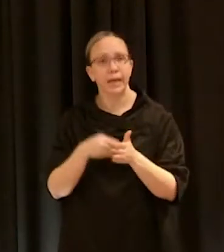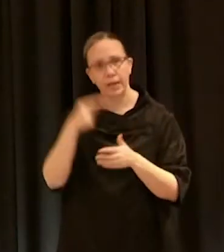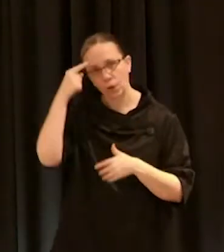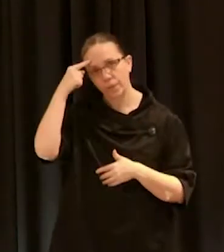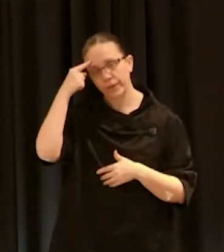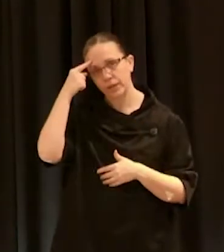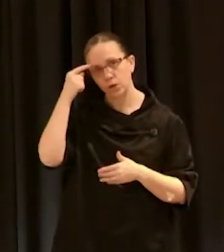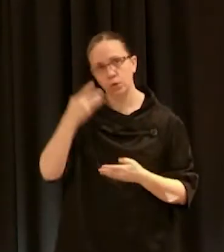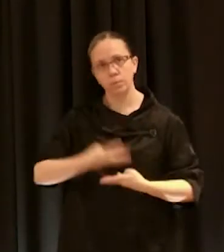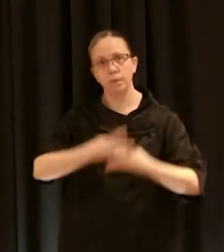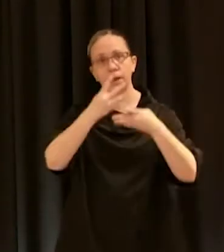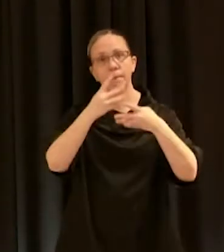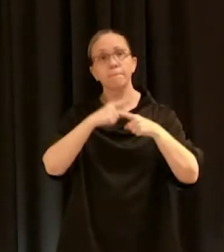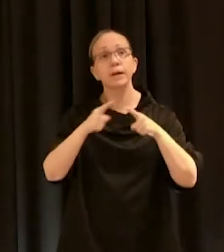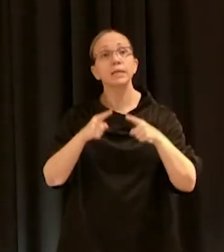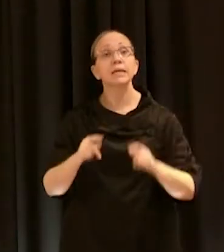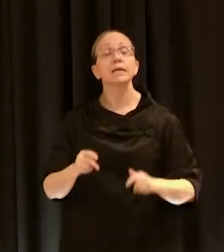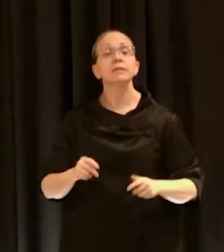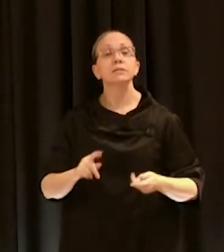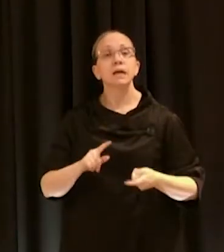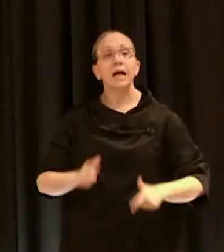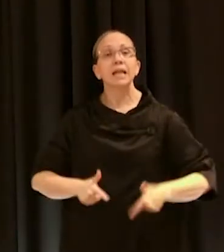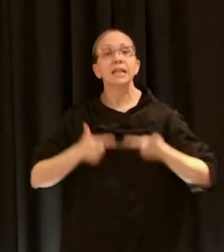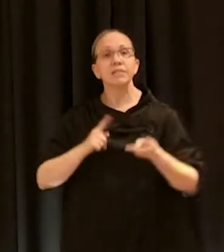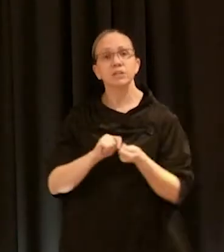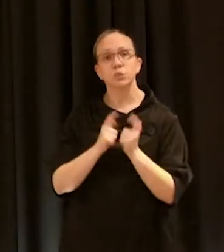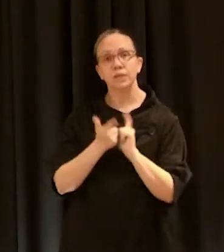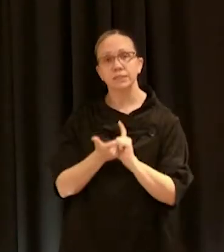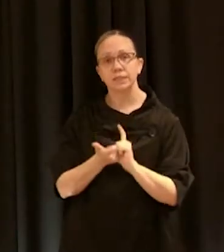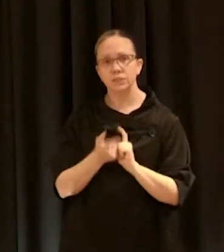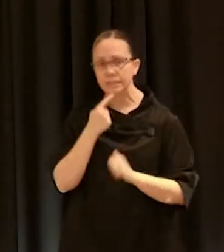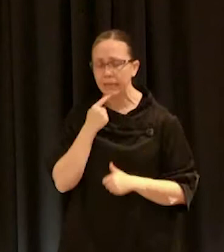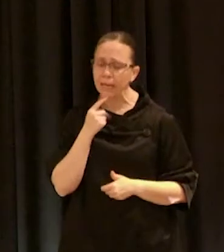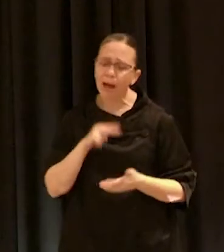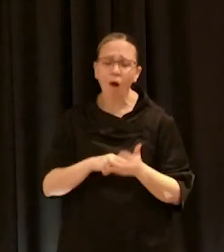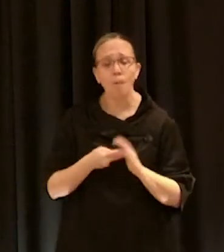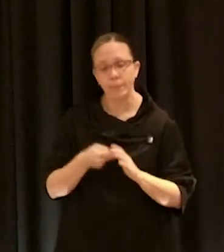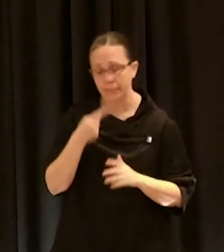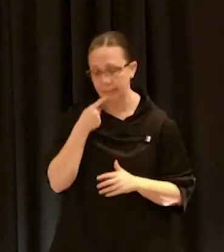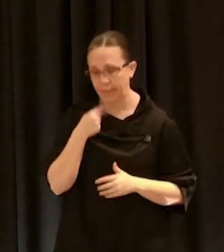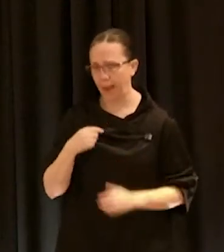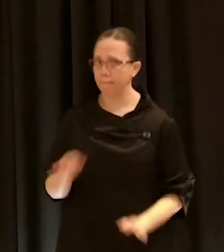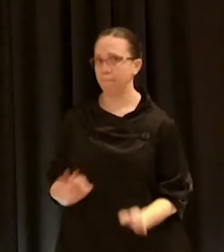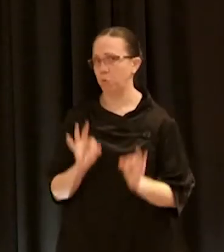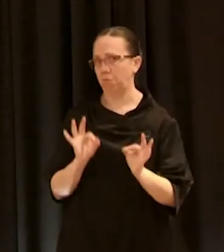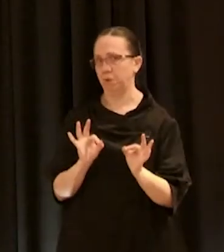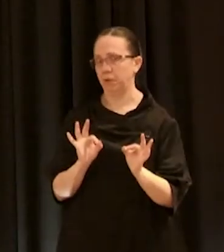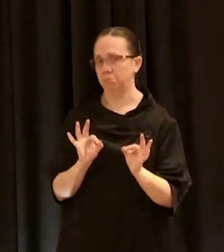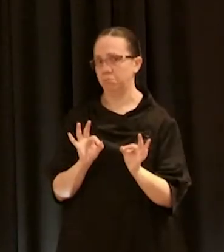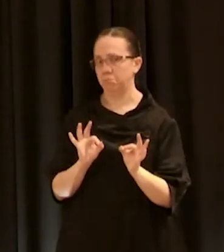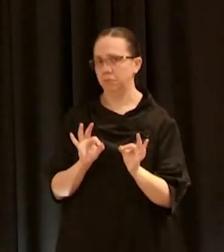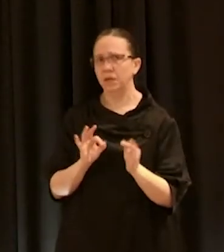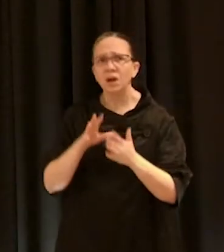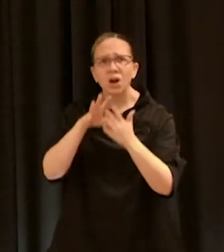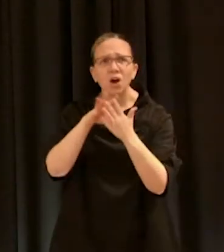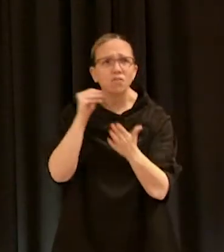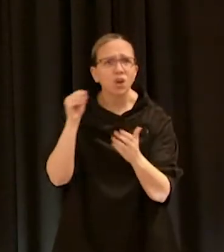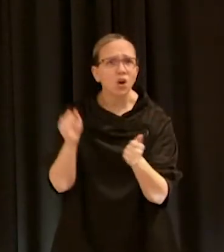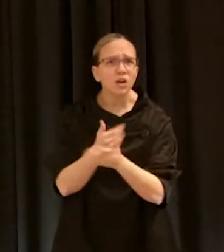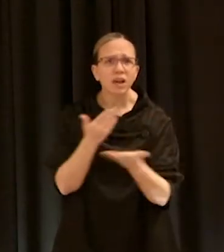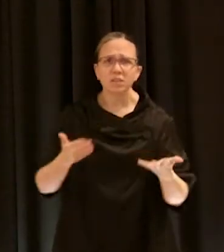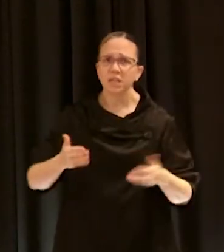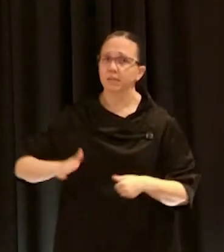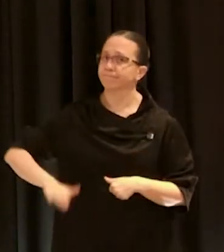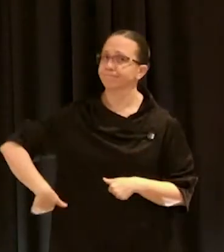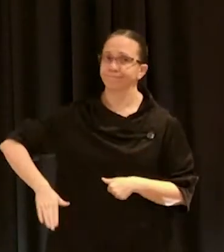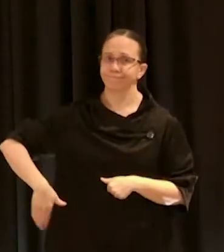think this will be on the screen, but this is the Living Bible. It says, I don't mean to say that I'm perfect. I haven't learned all that I should